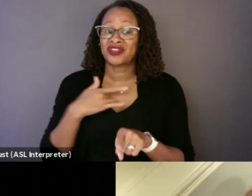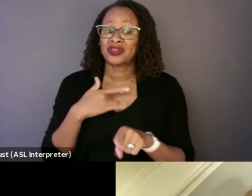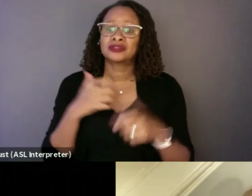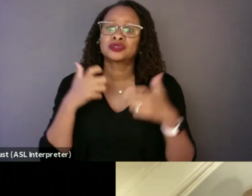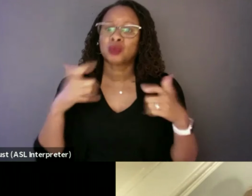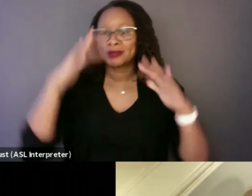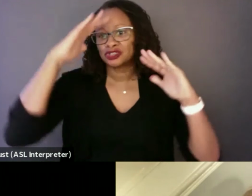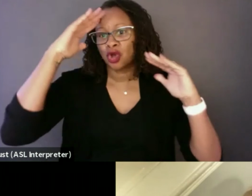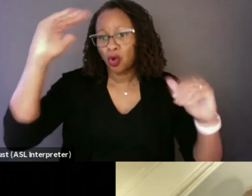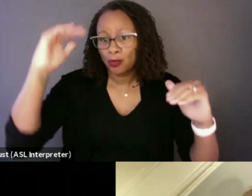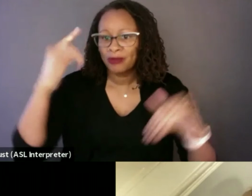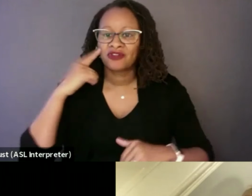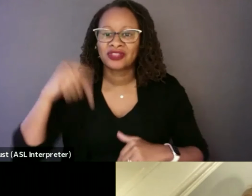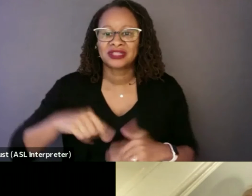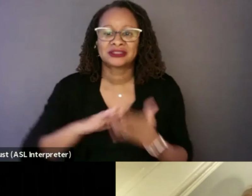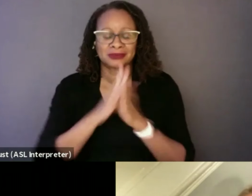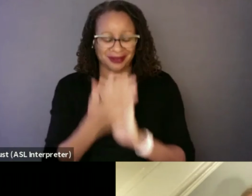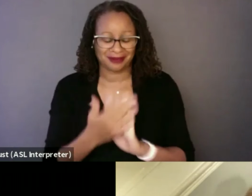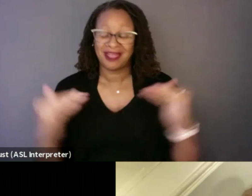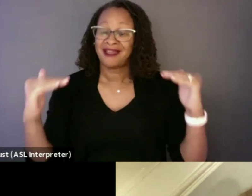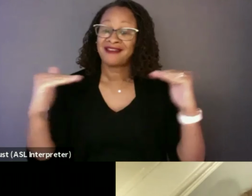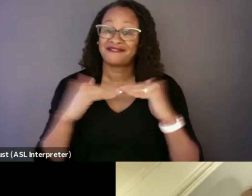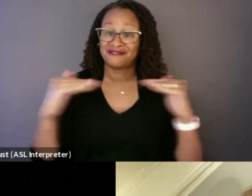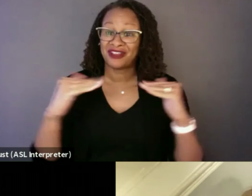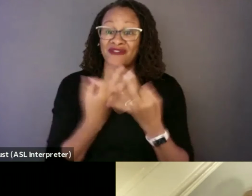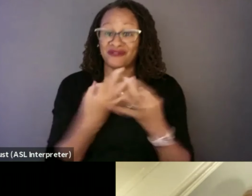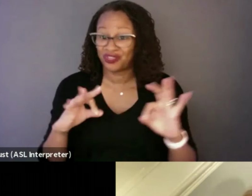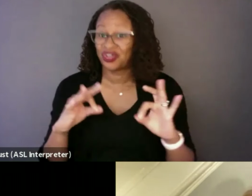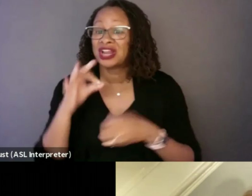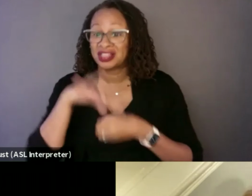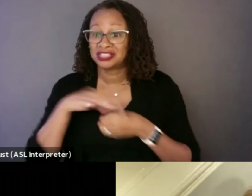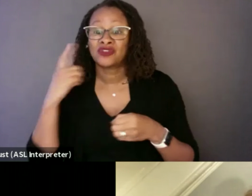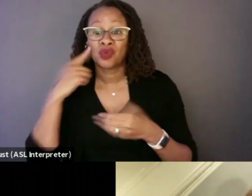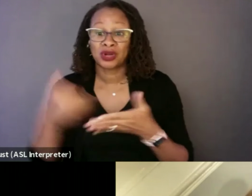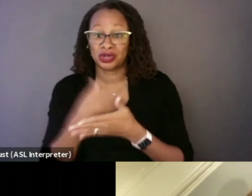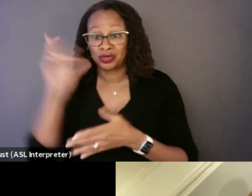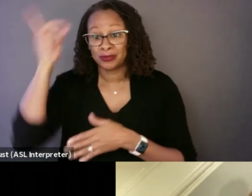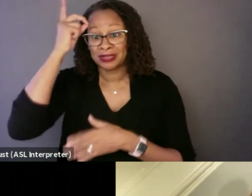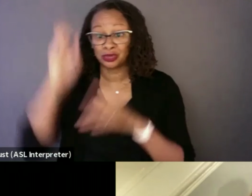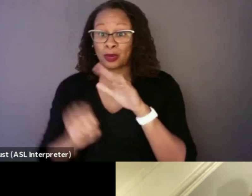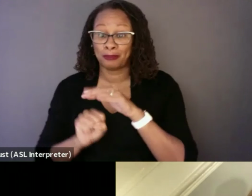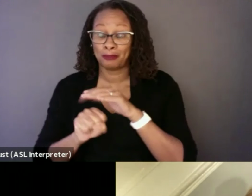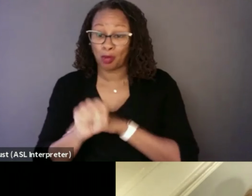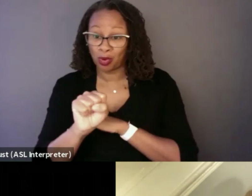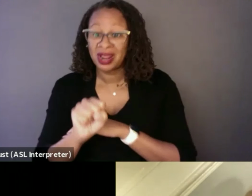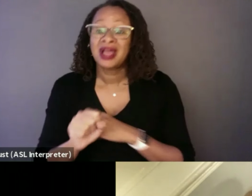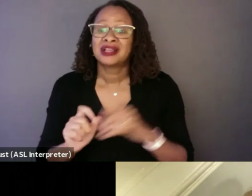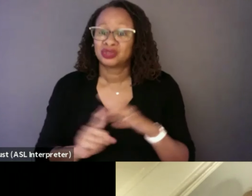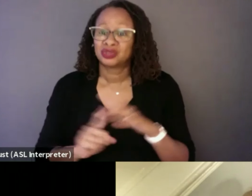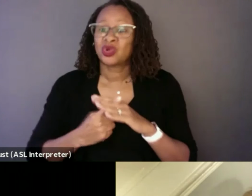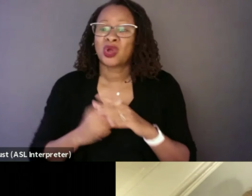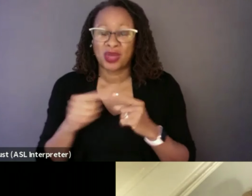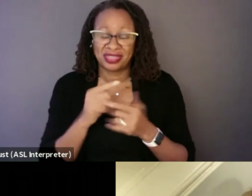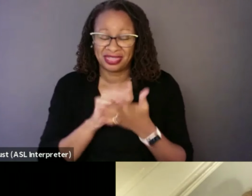hope for this to be a free and fair election and for a new democracy to be born, that when things started to get muddy,